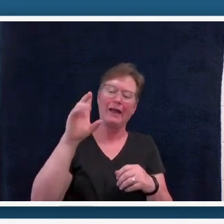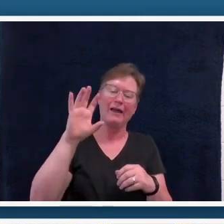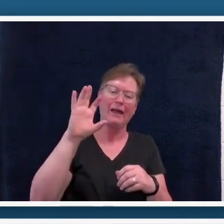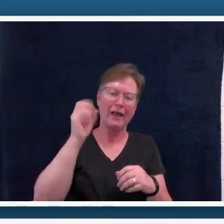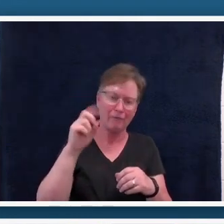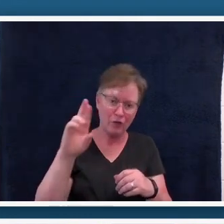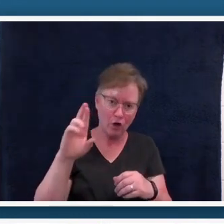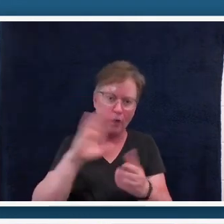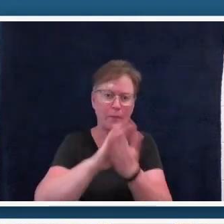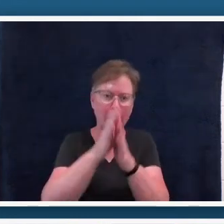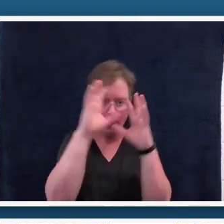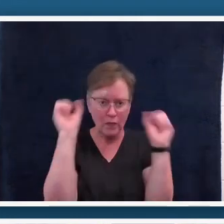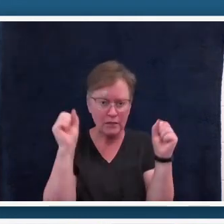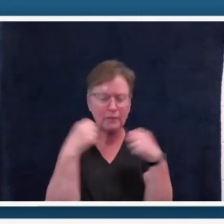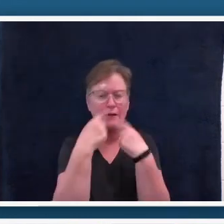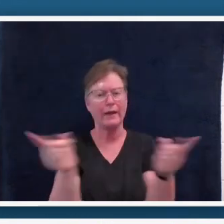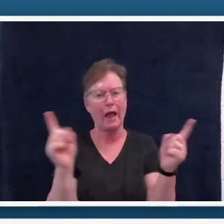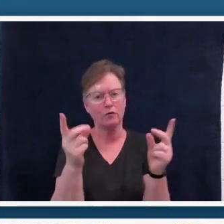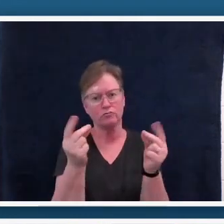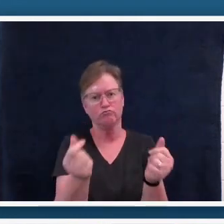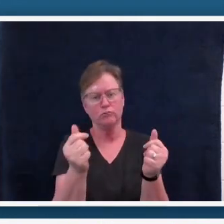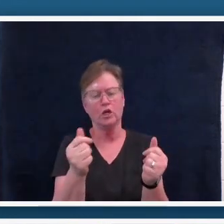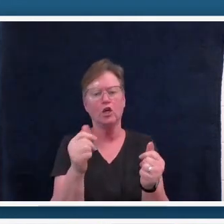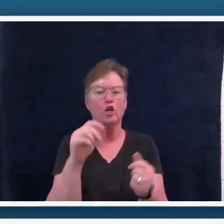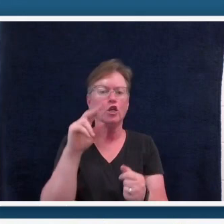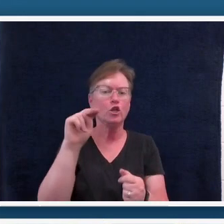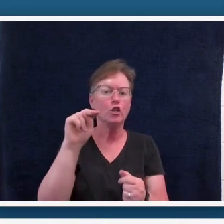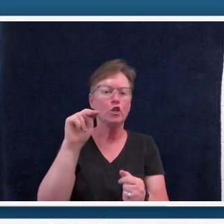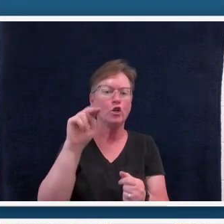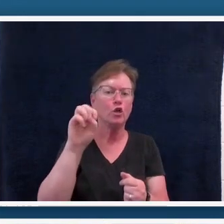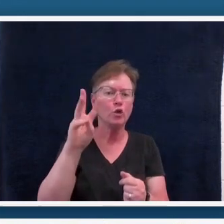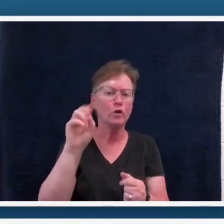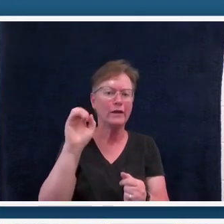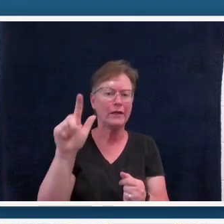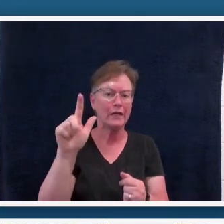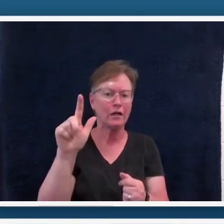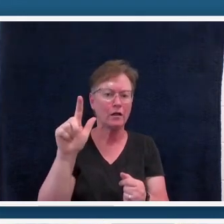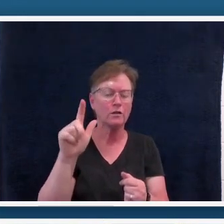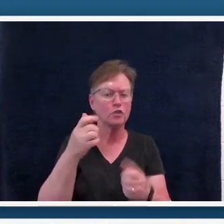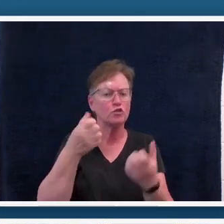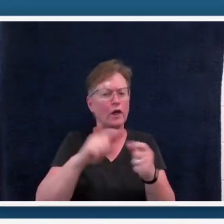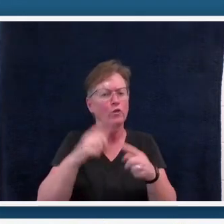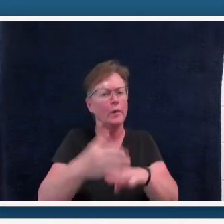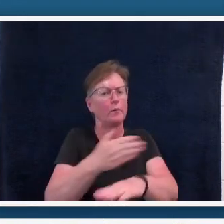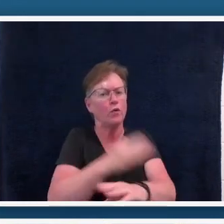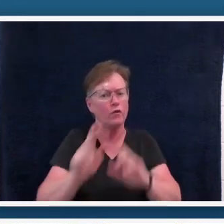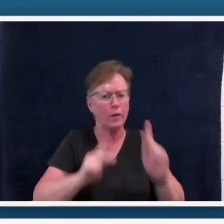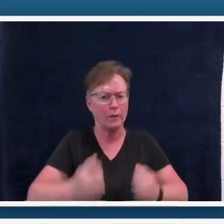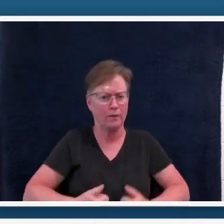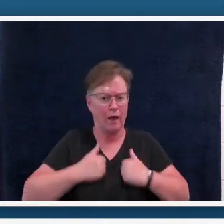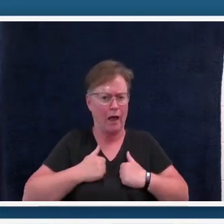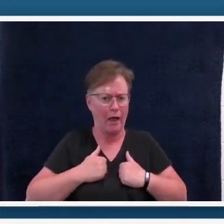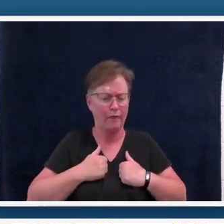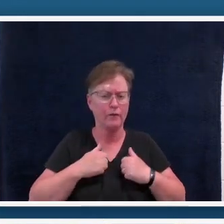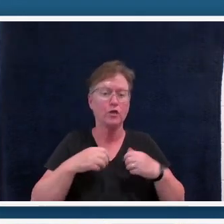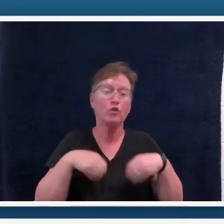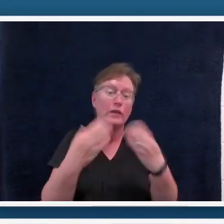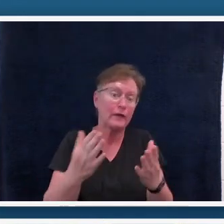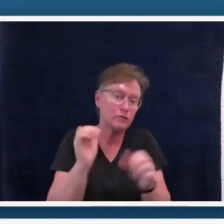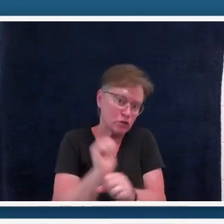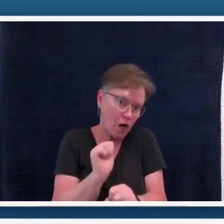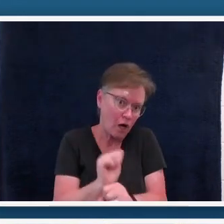work and improve their lives. Artists were included in this, at first to give them jobs, which was through the Works